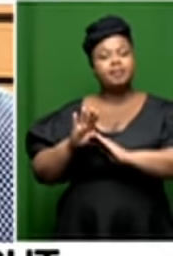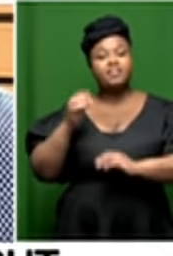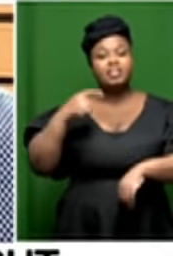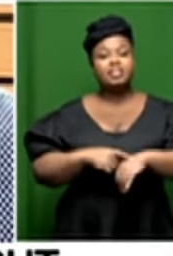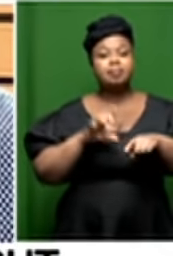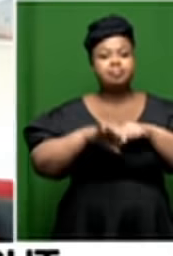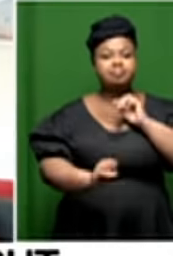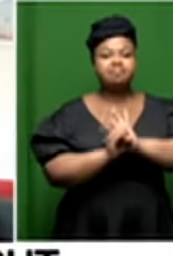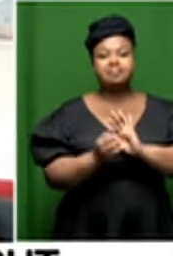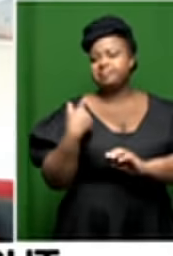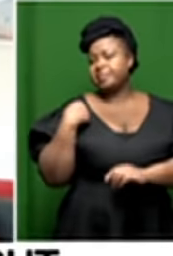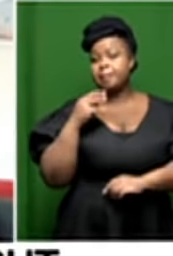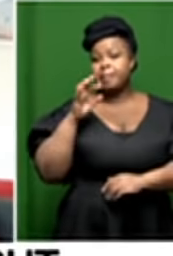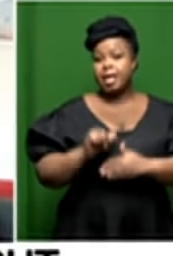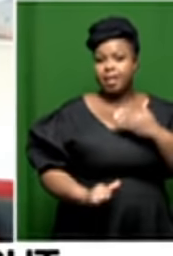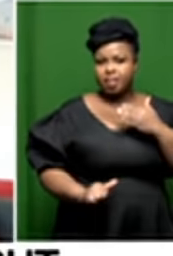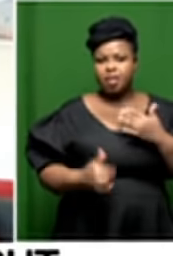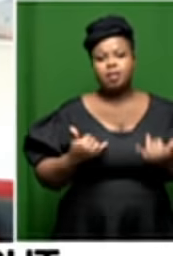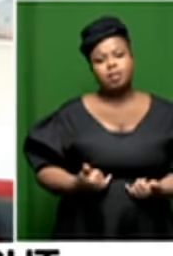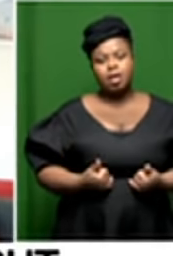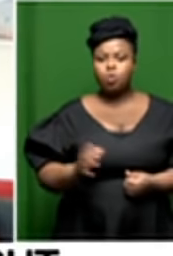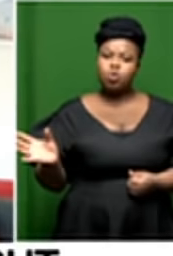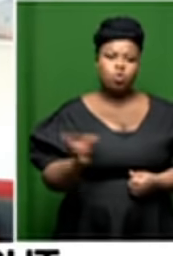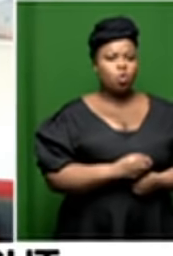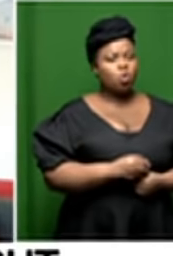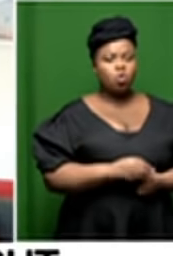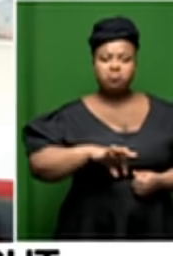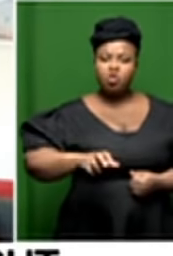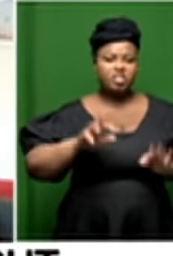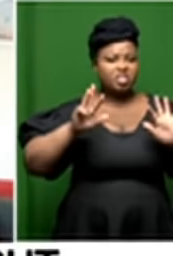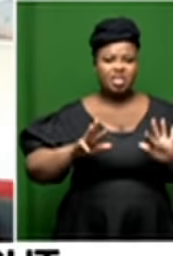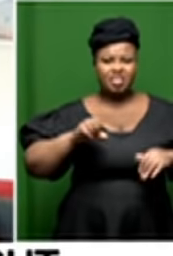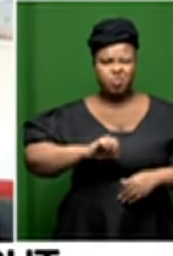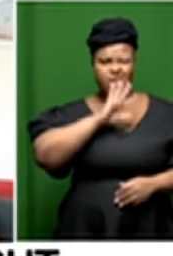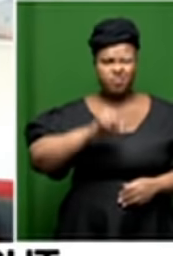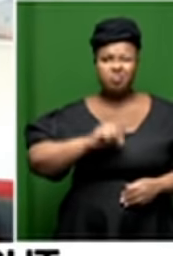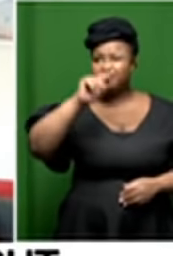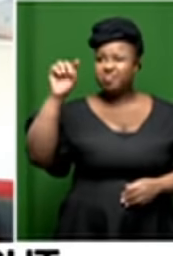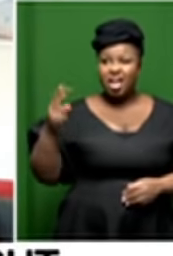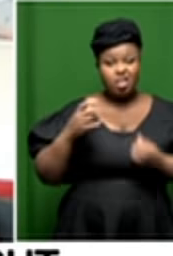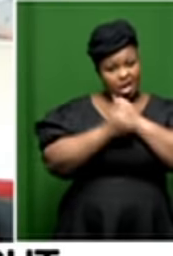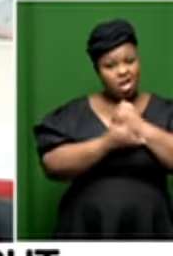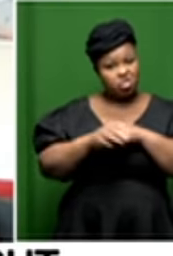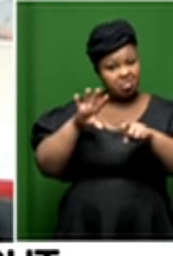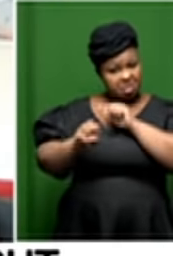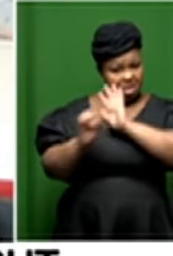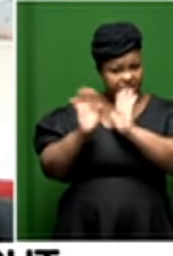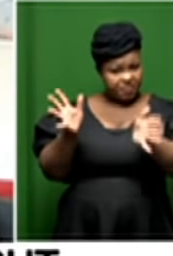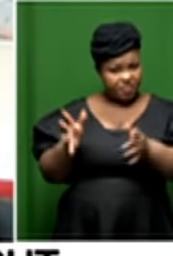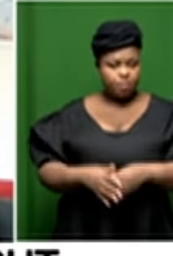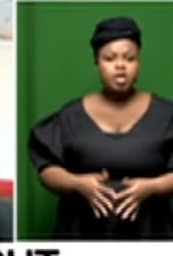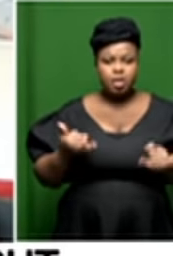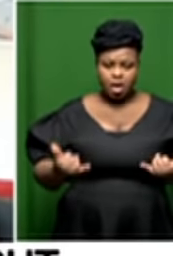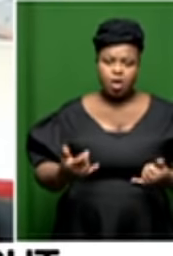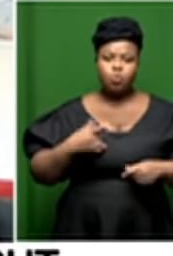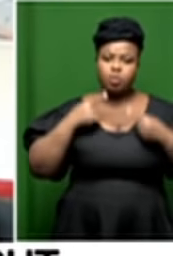first in May. It's now been detected in all of the provinces across South Africa, as well as in some other countries. And that is the reason that we are flagging